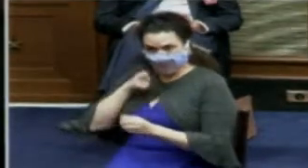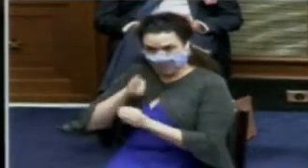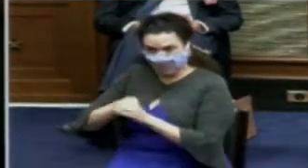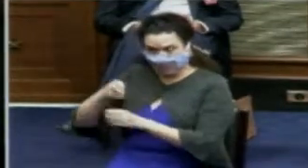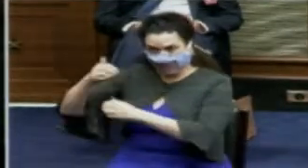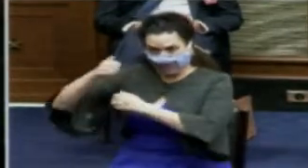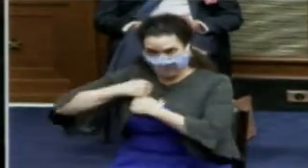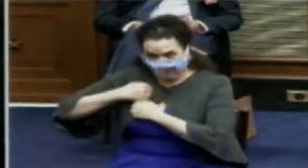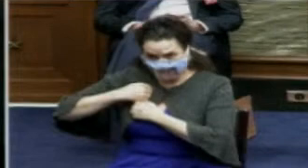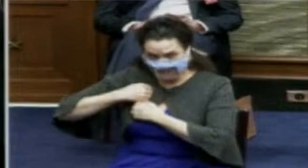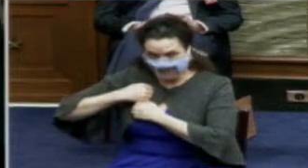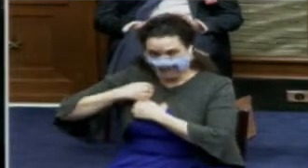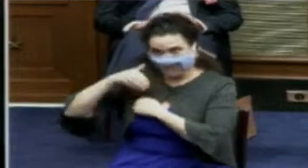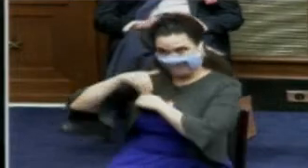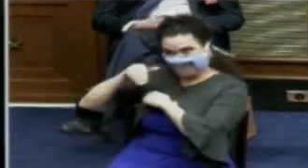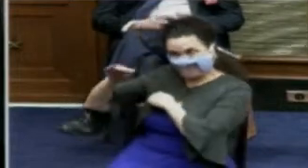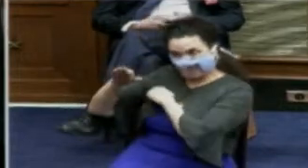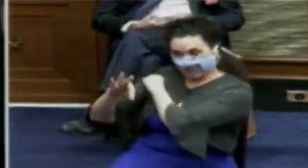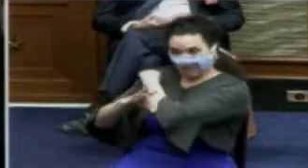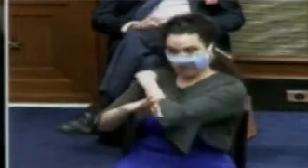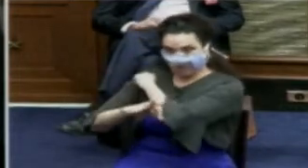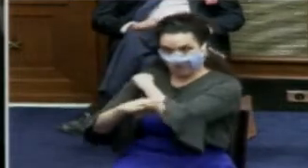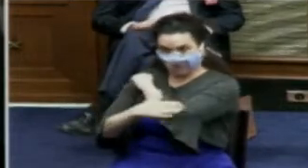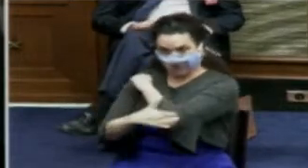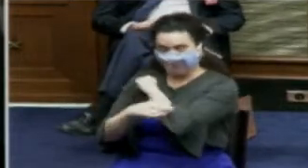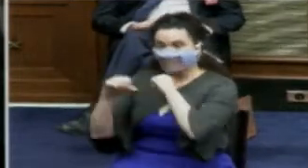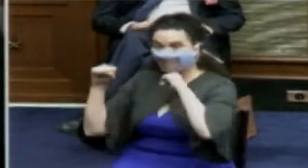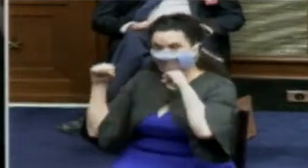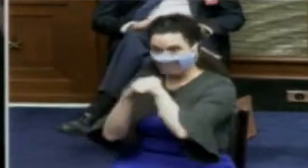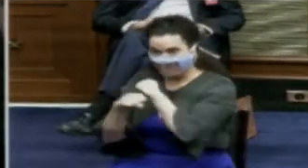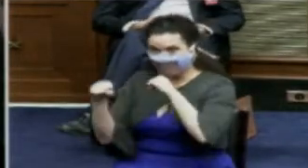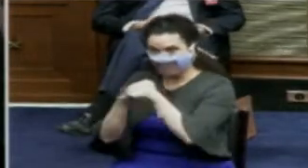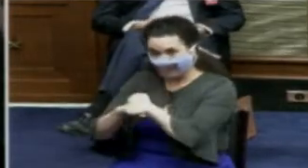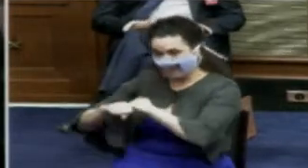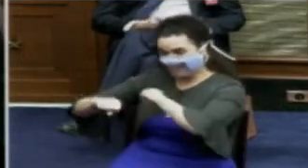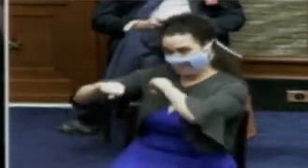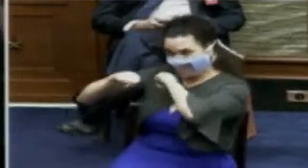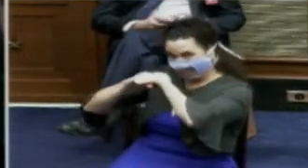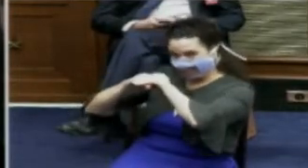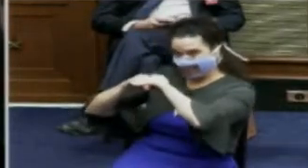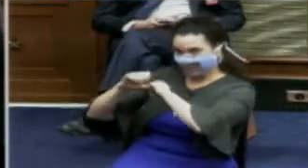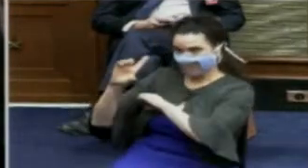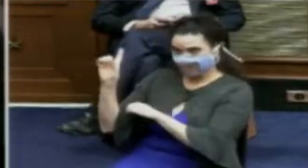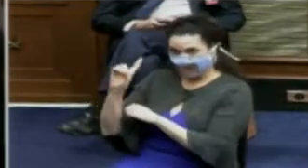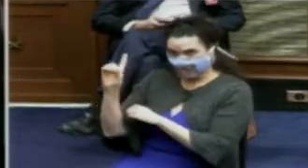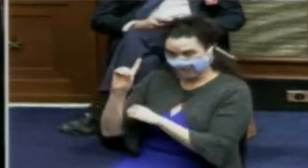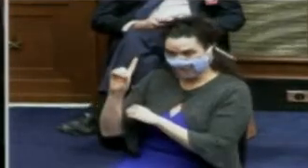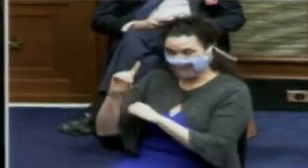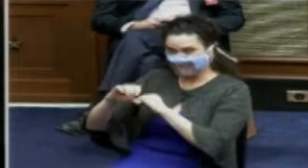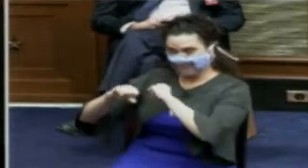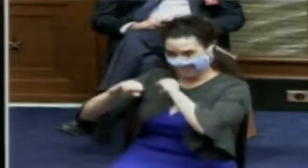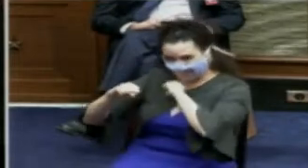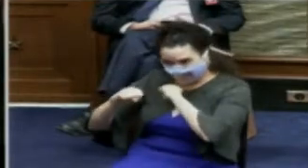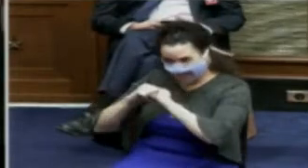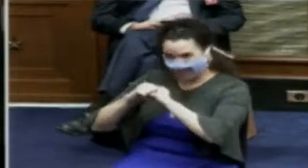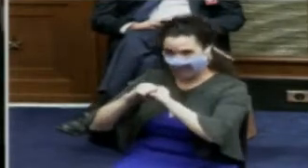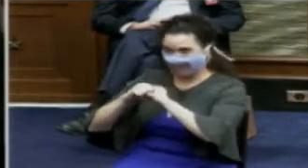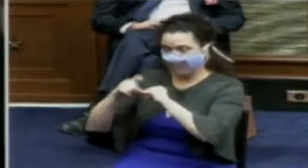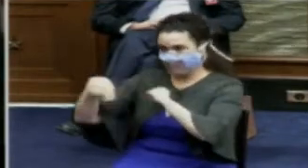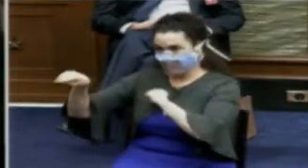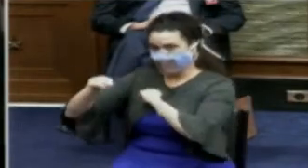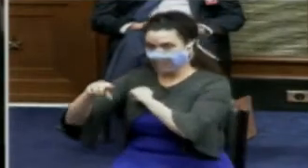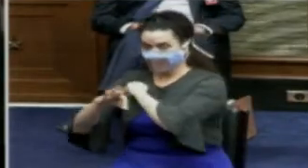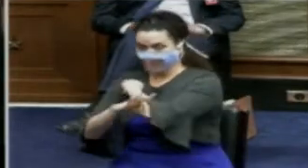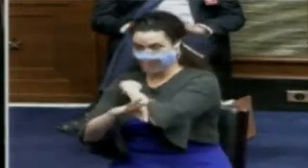deploying overseas to fight for and defend the rights of foreign